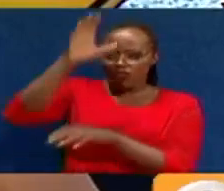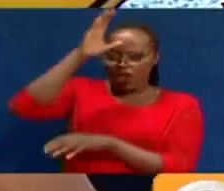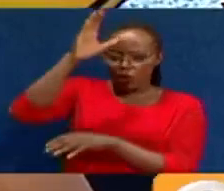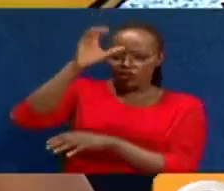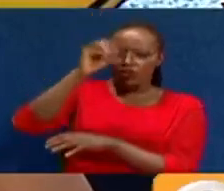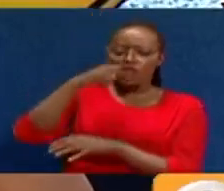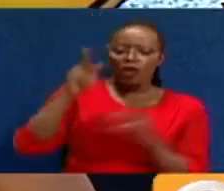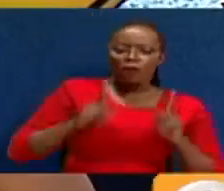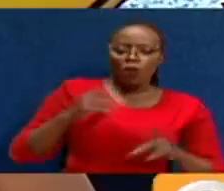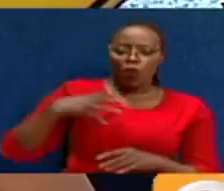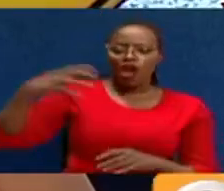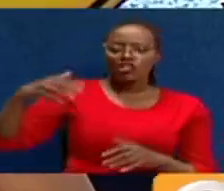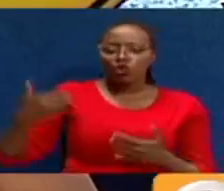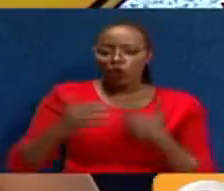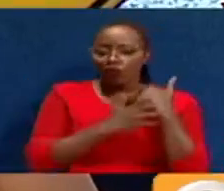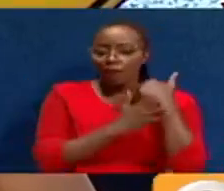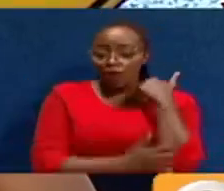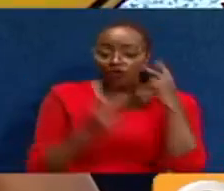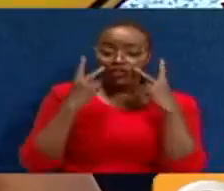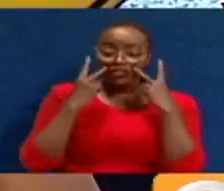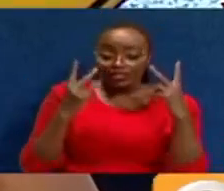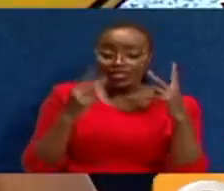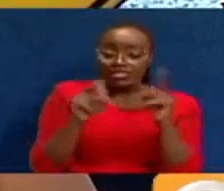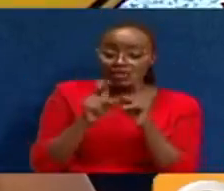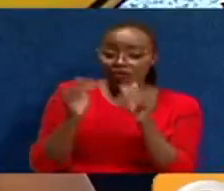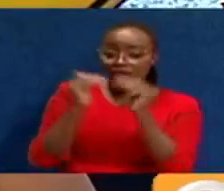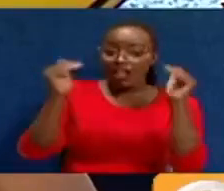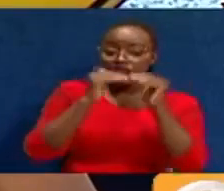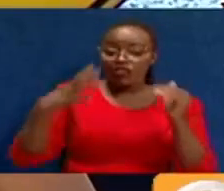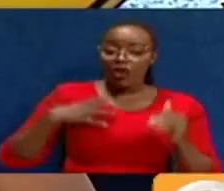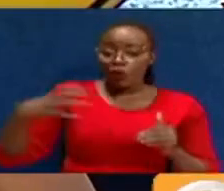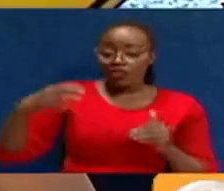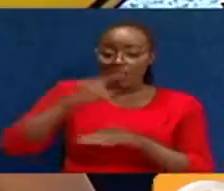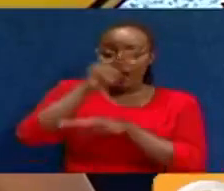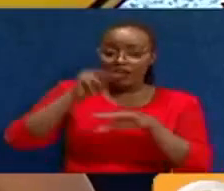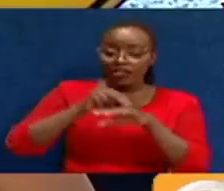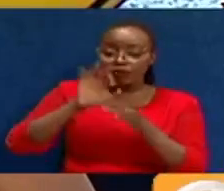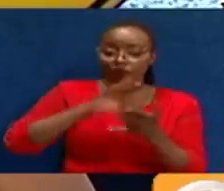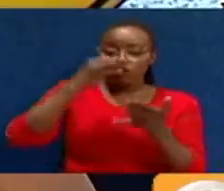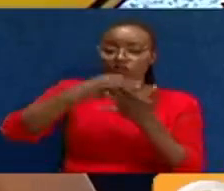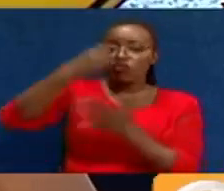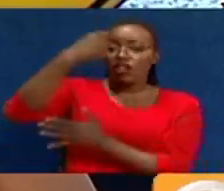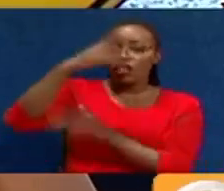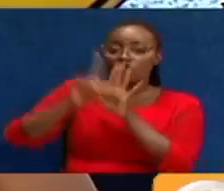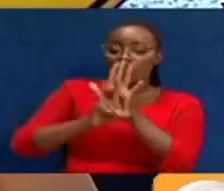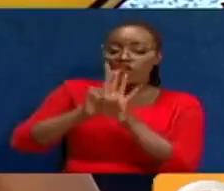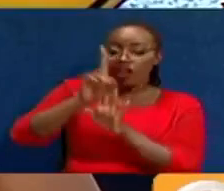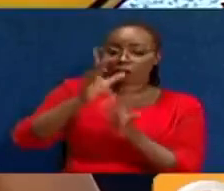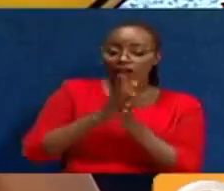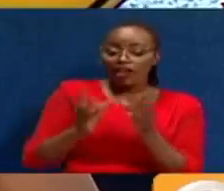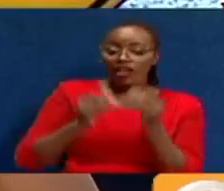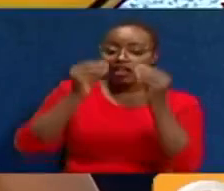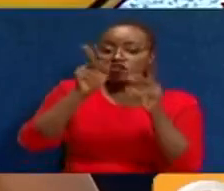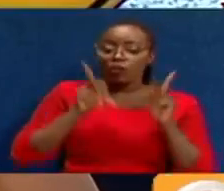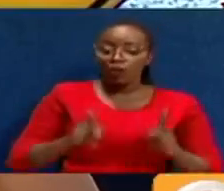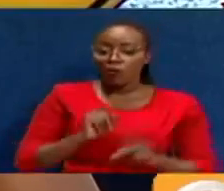the haves and the have-nots has been seen on the world stage even, with the wealthier nations able to fund vaccine development and give it to